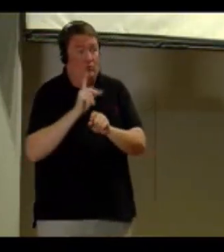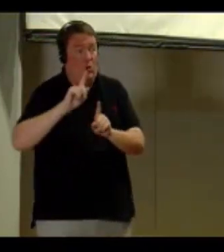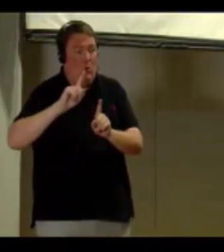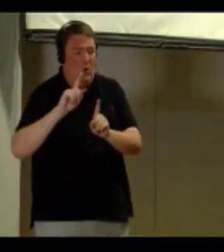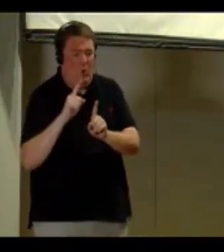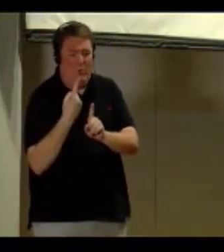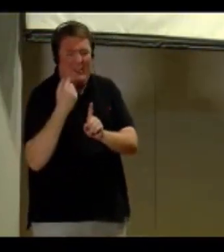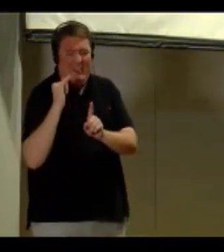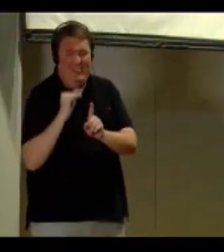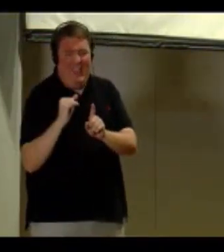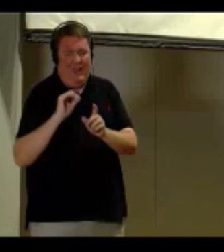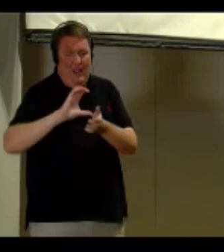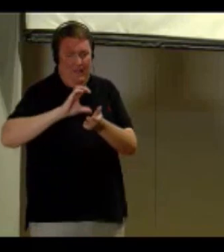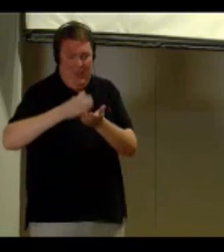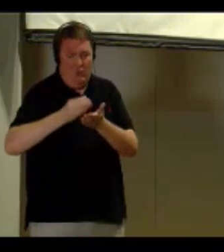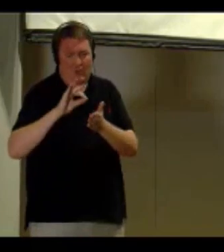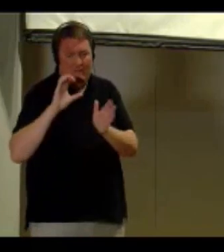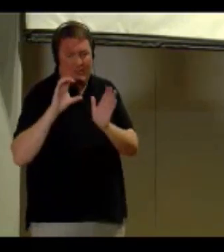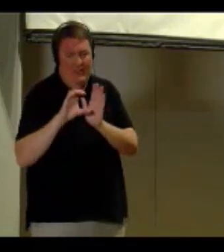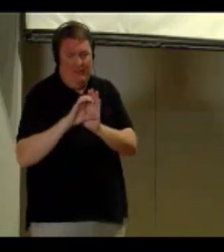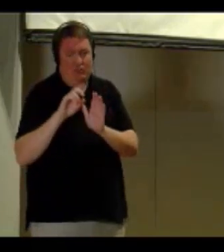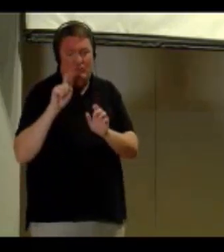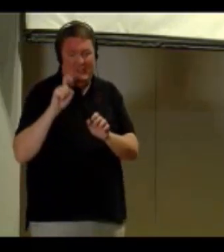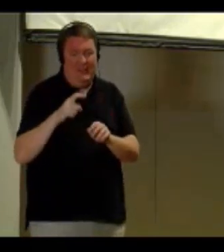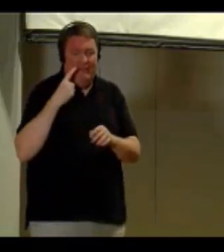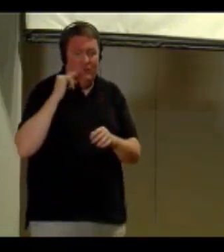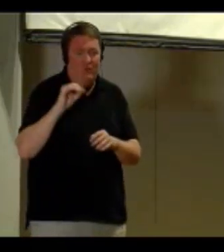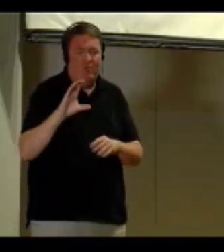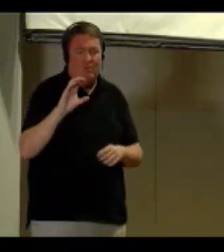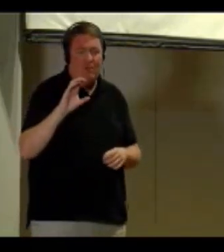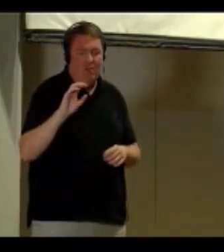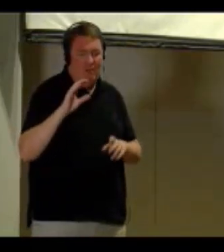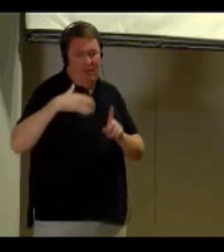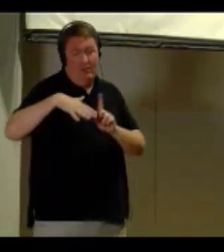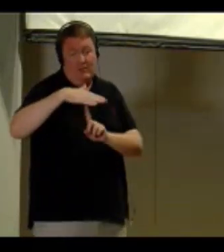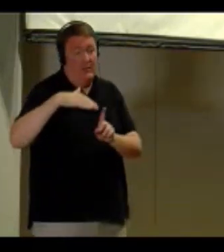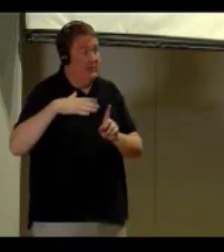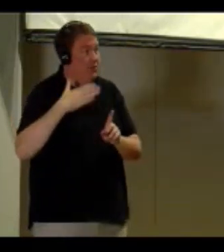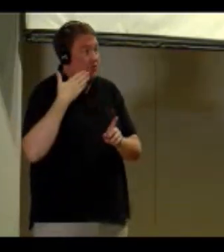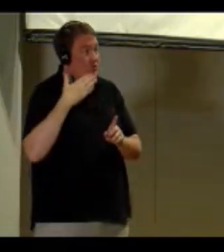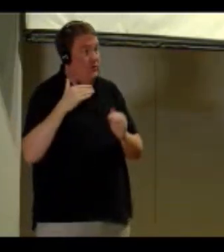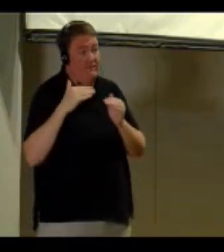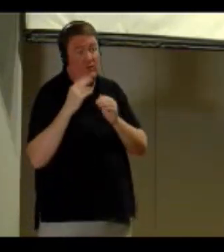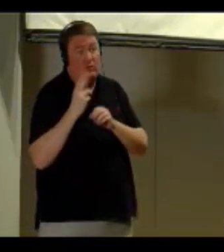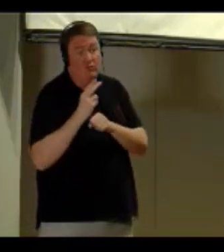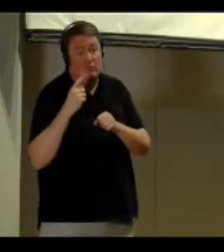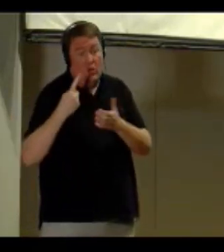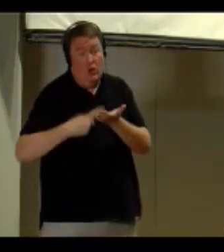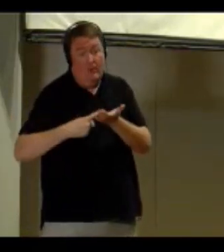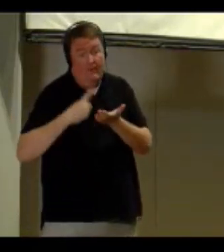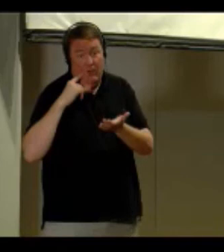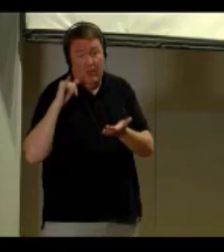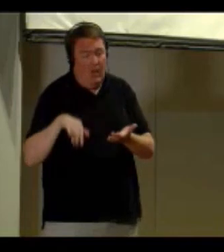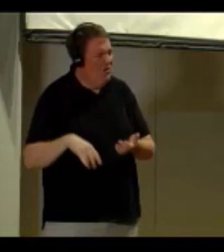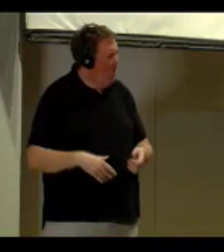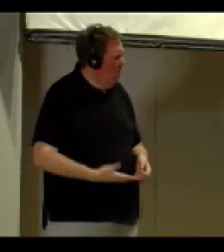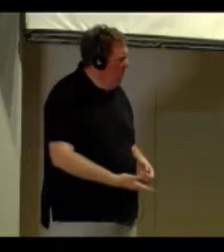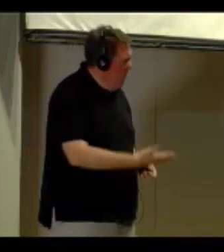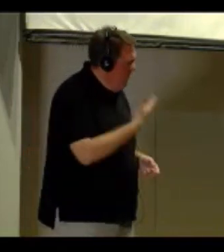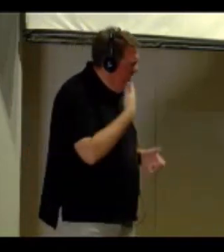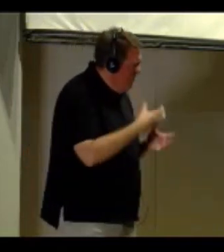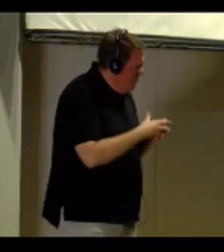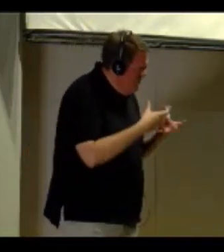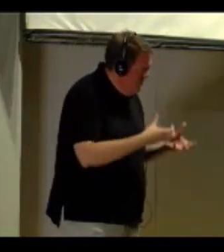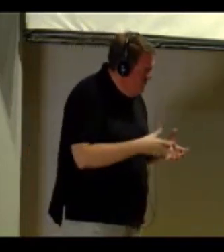much of the image that you need in the context. And in that case, there's a very good fair use argument. Yeah, thank you so